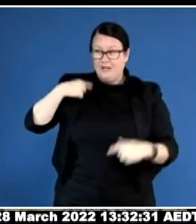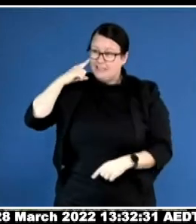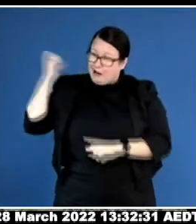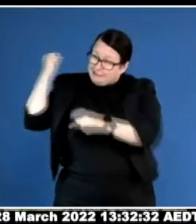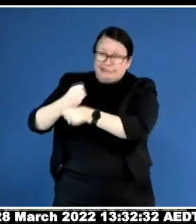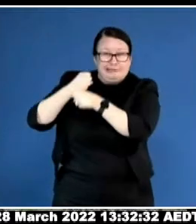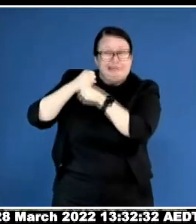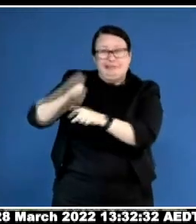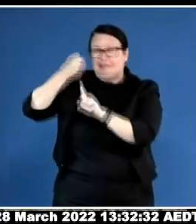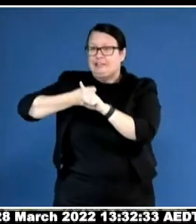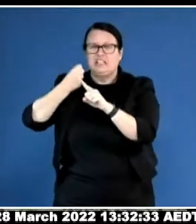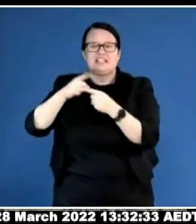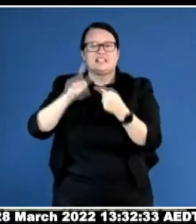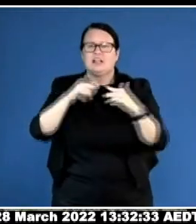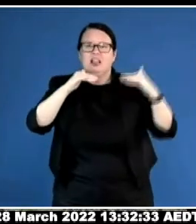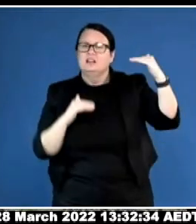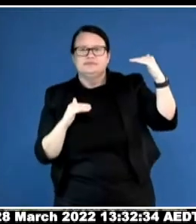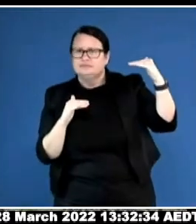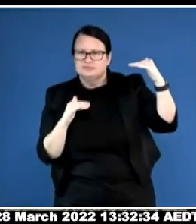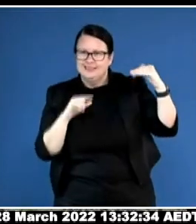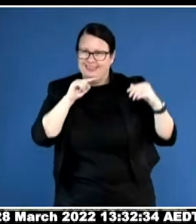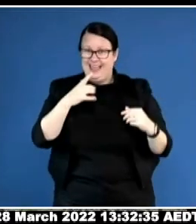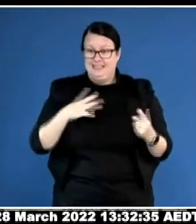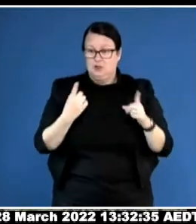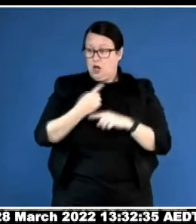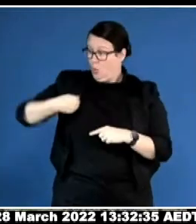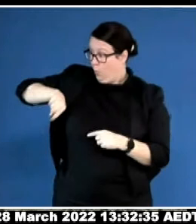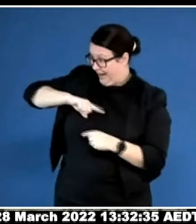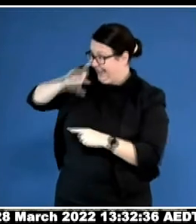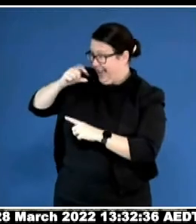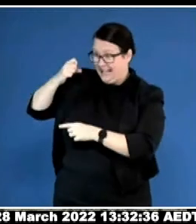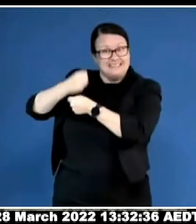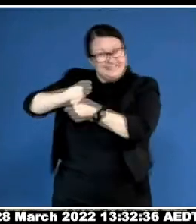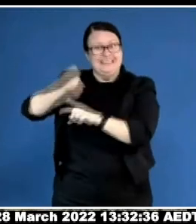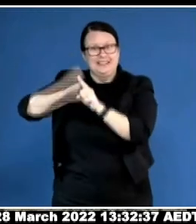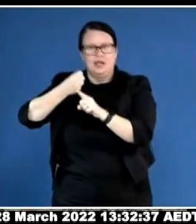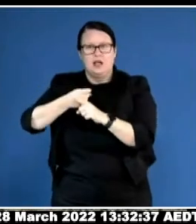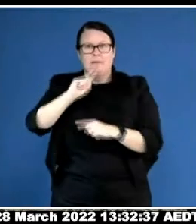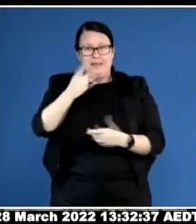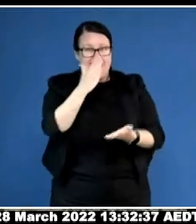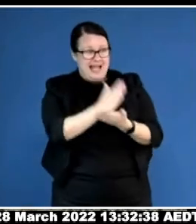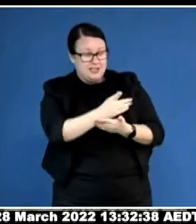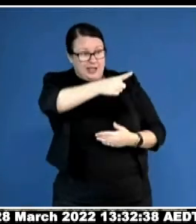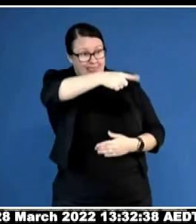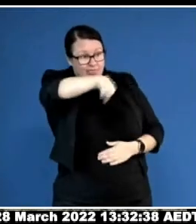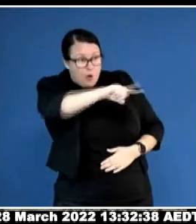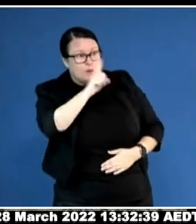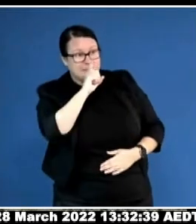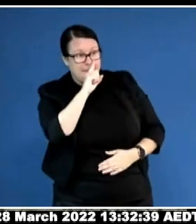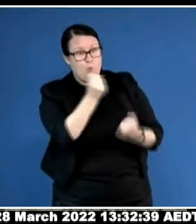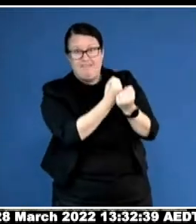You know, that's the piece that needs to shift. We can only do so much, but we need them to start actually bringing us into the room, having us at the